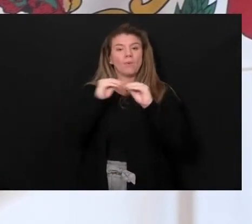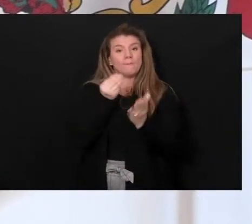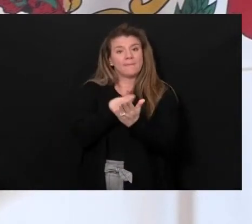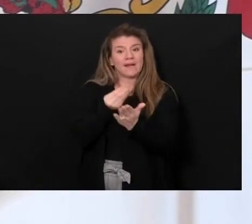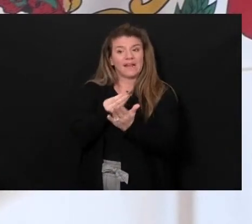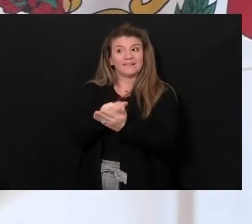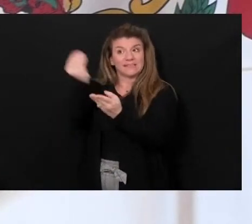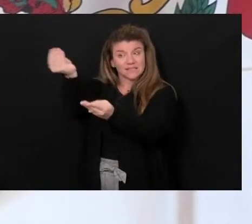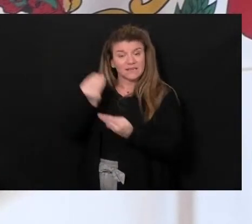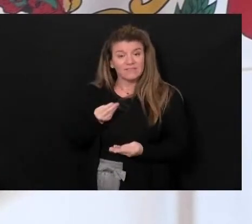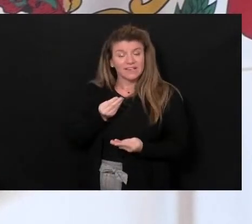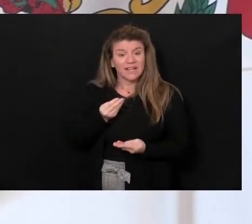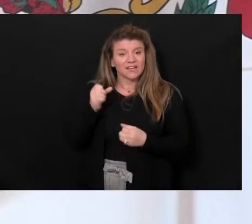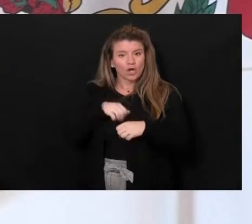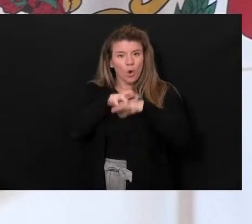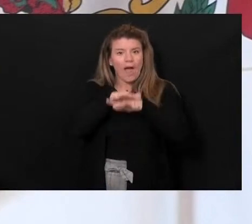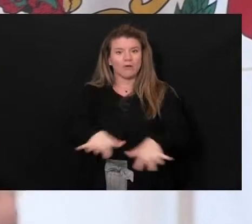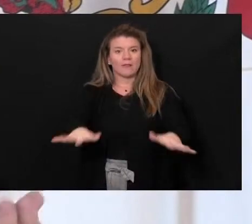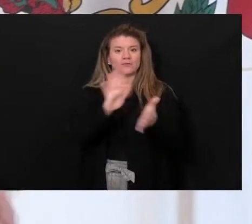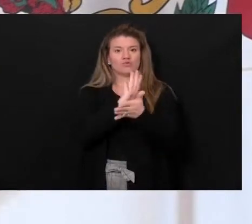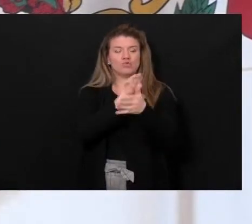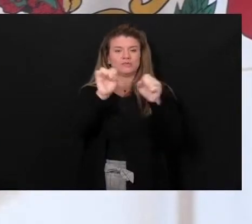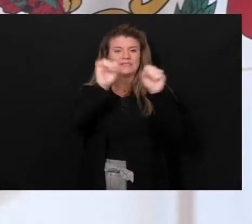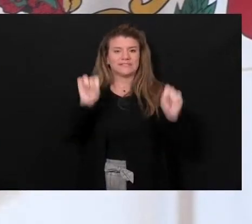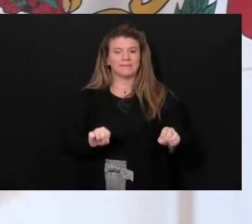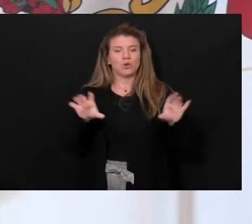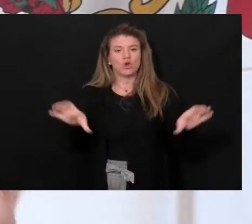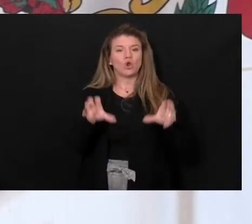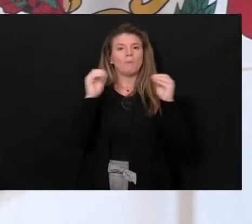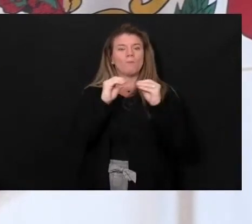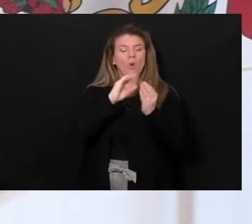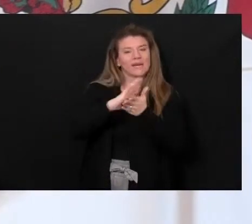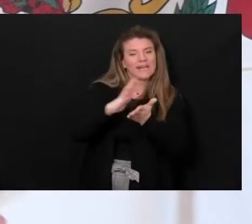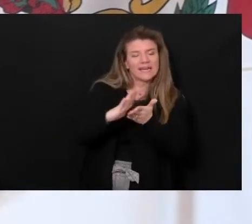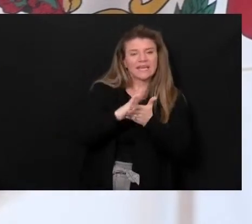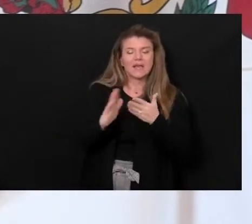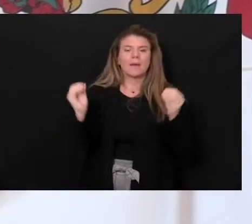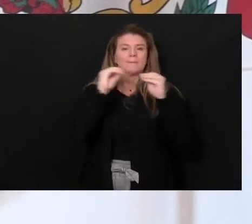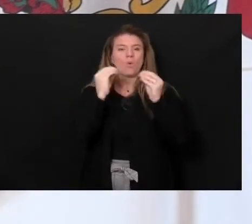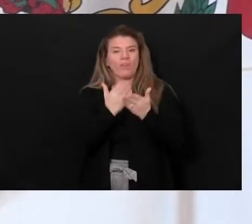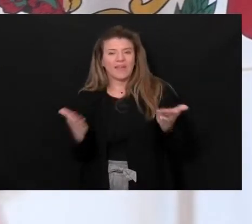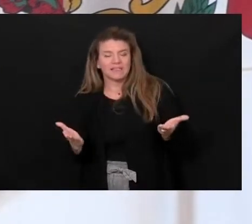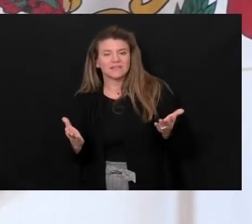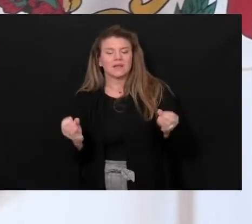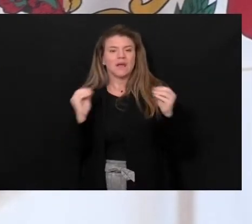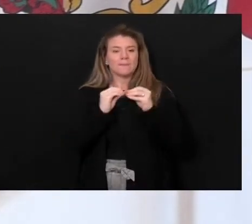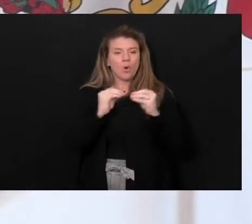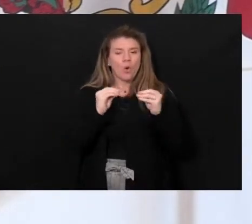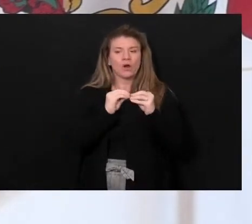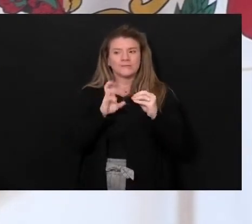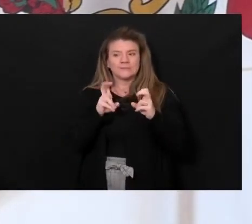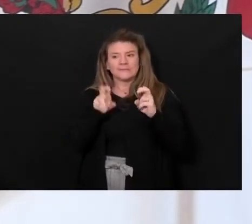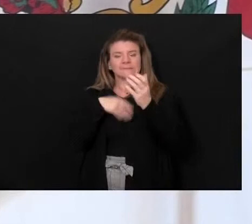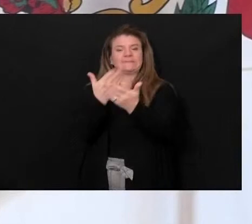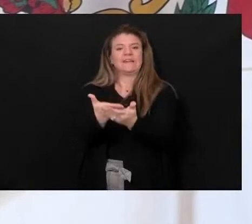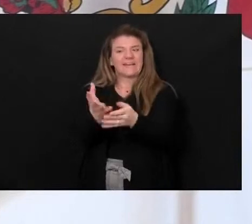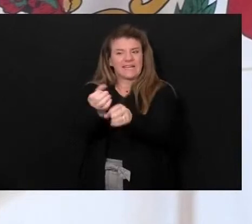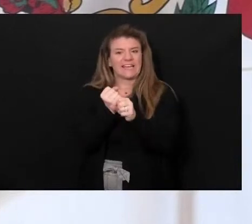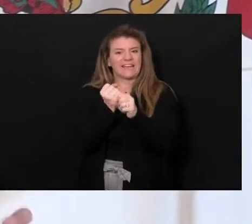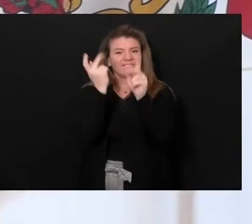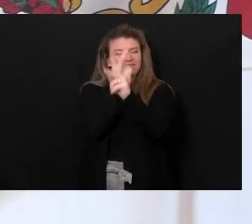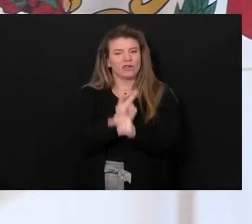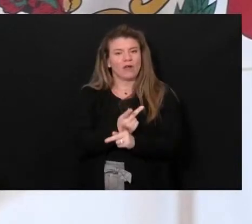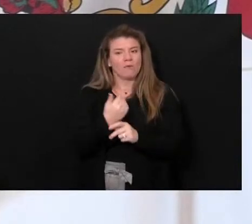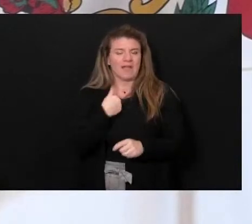flowing into the school system to do more sanitization and more things, more running to the fire when we have an issue